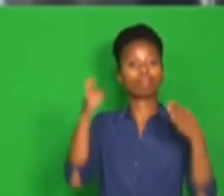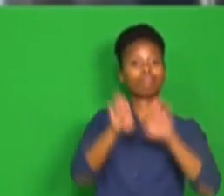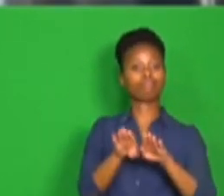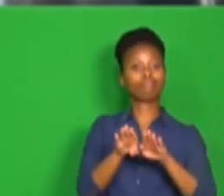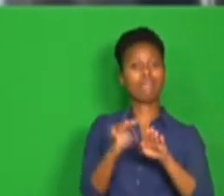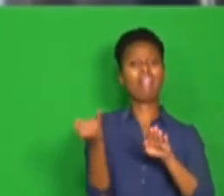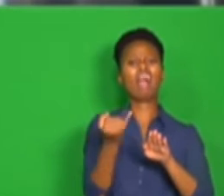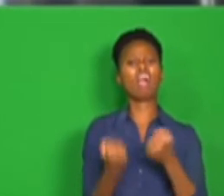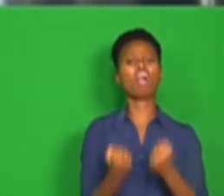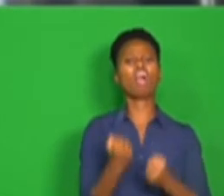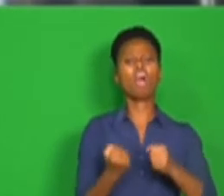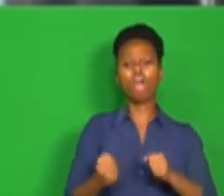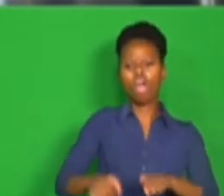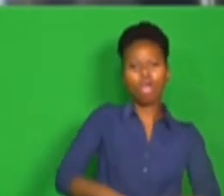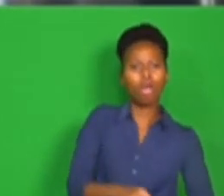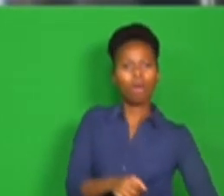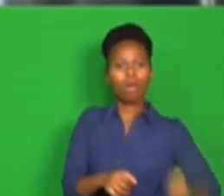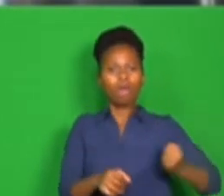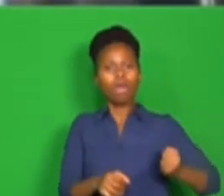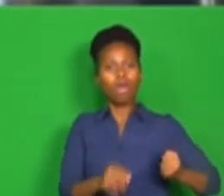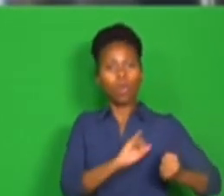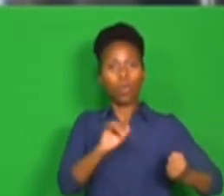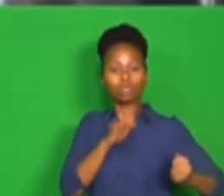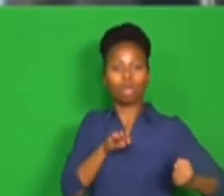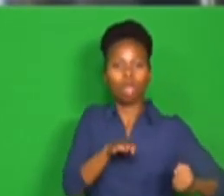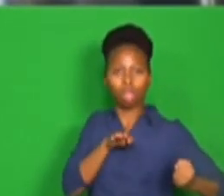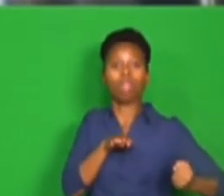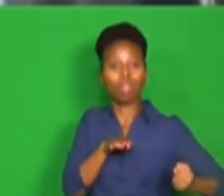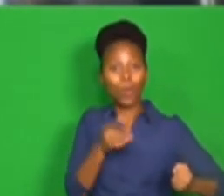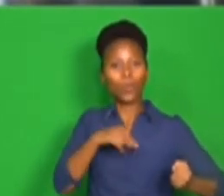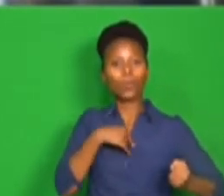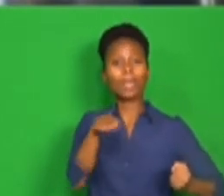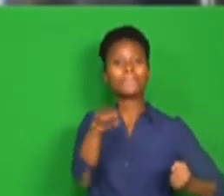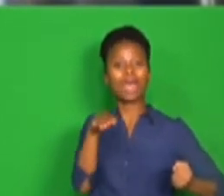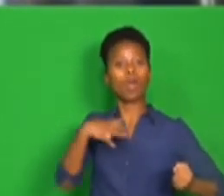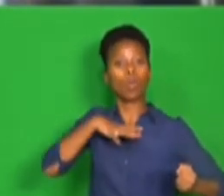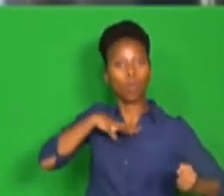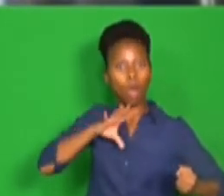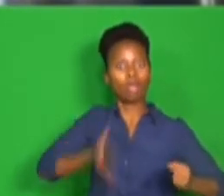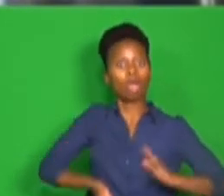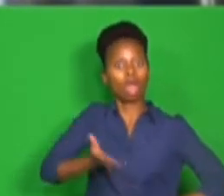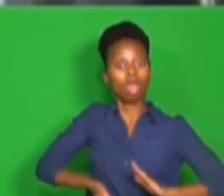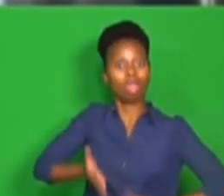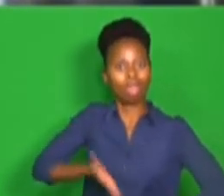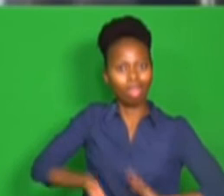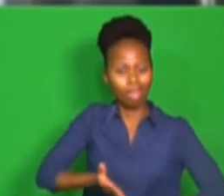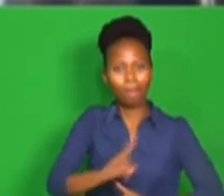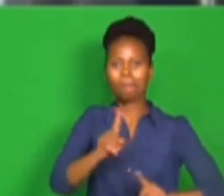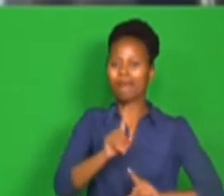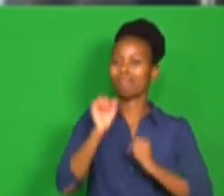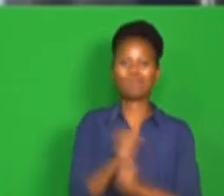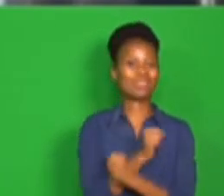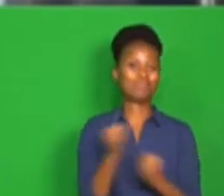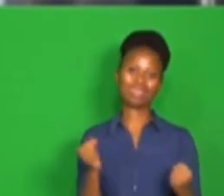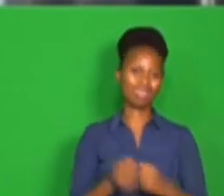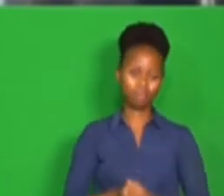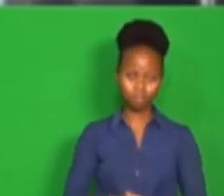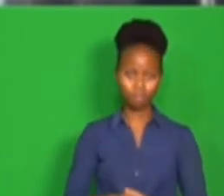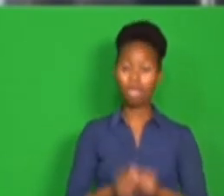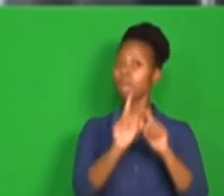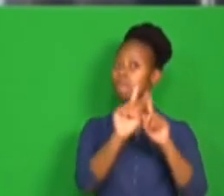pulled up and the SARB was busy trying to press the accelerator. The car couldn't move. But